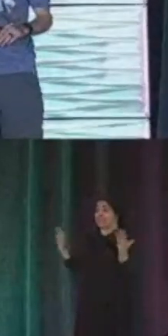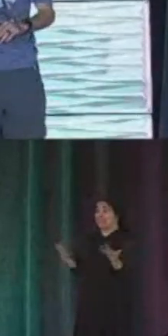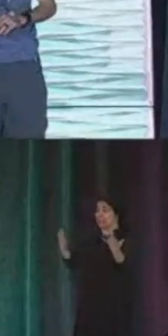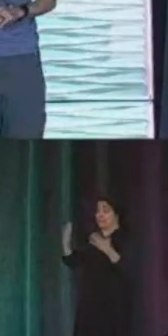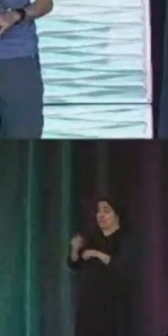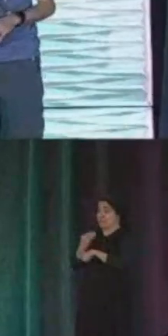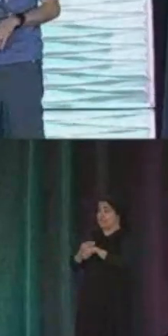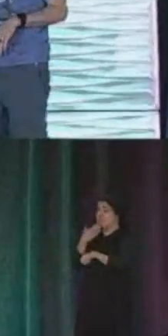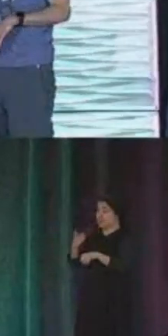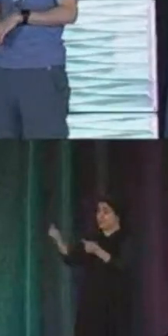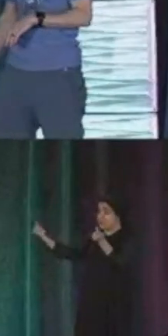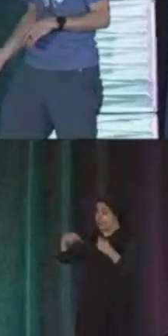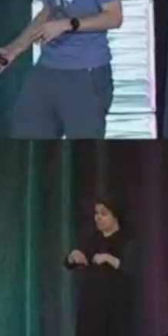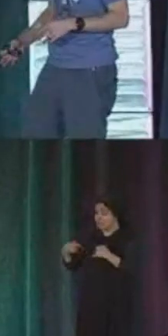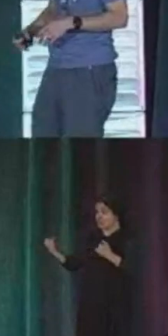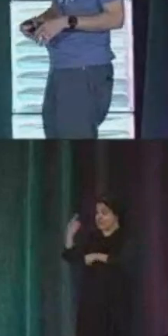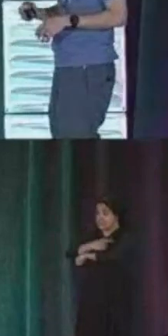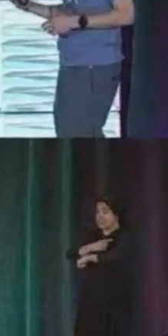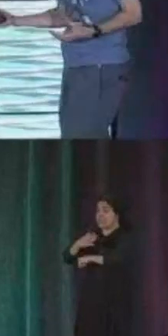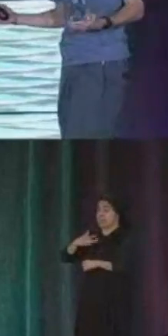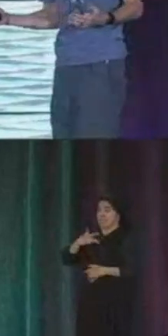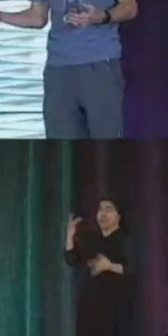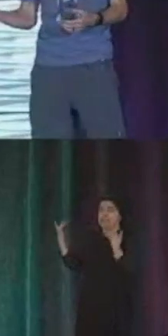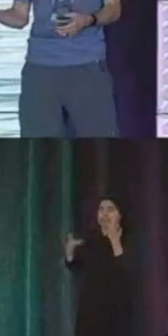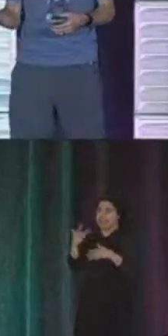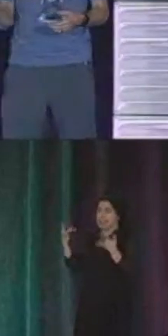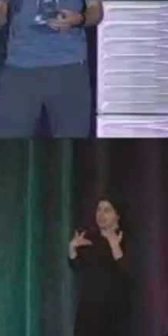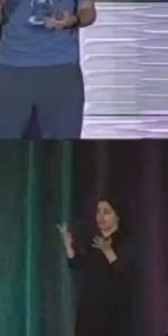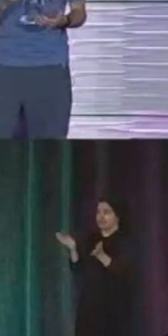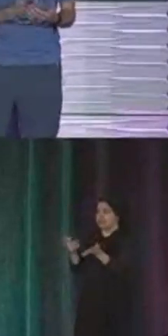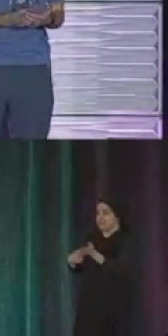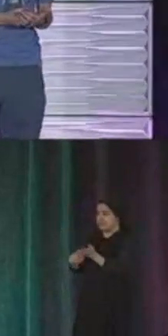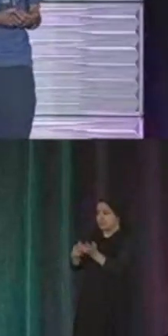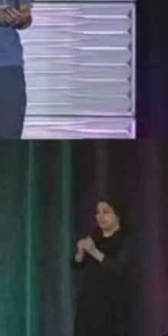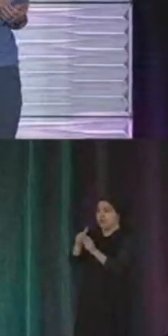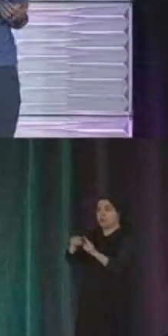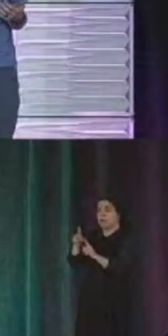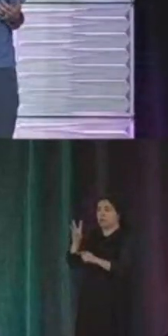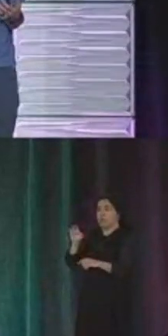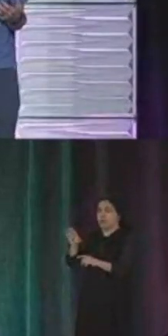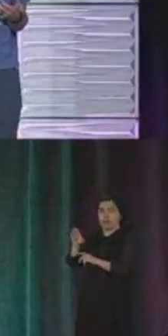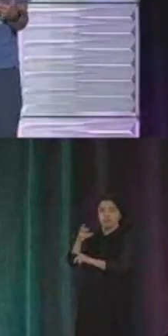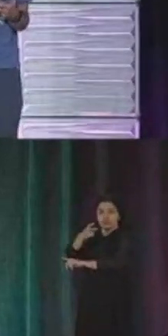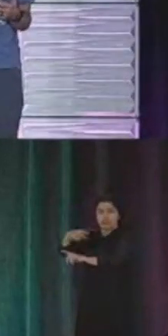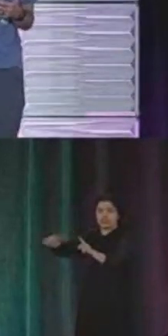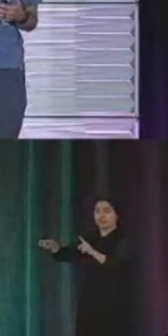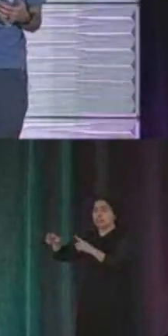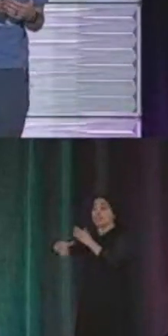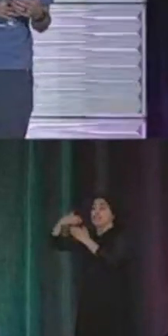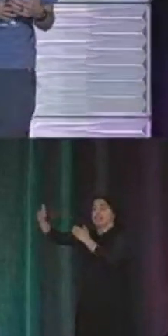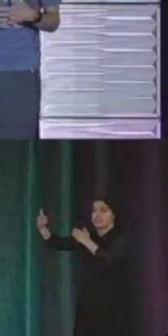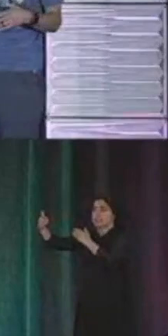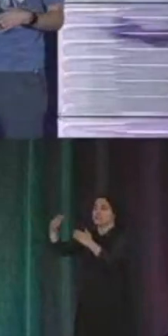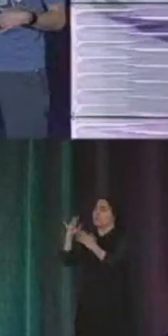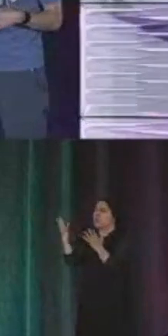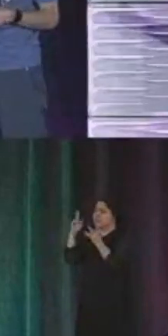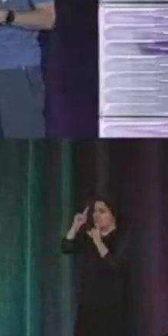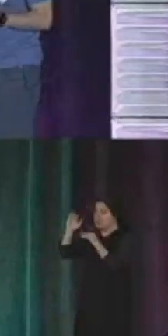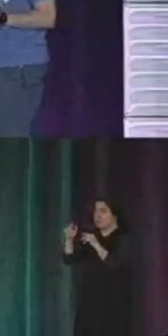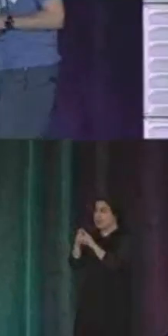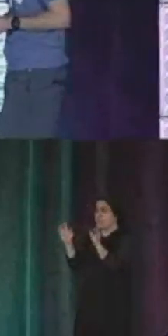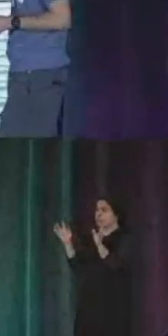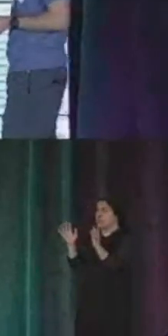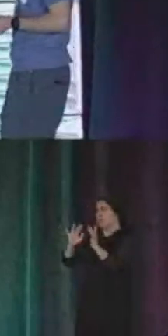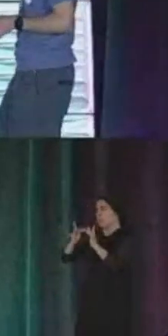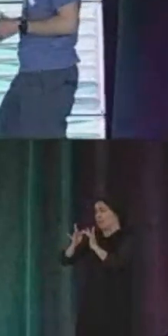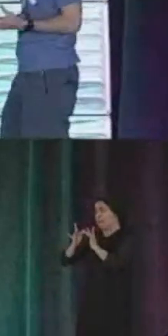so much for being here. I am excited to talk with you about the web's next transition, what we can expect from the web in the